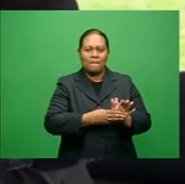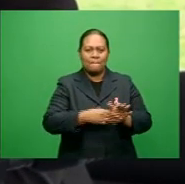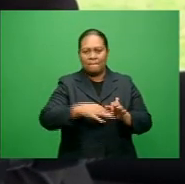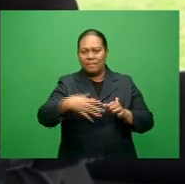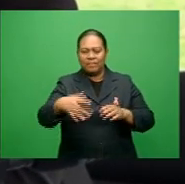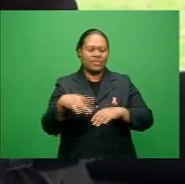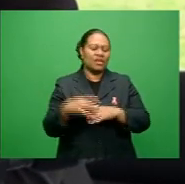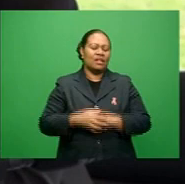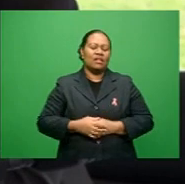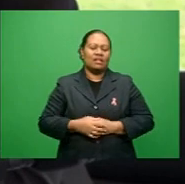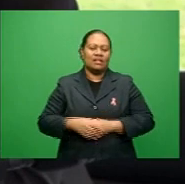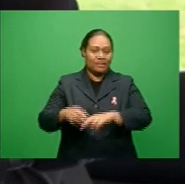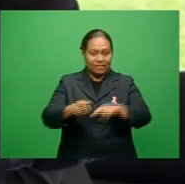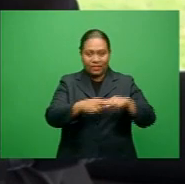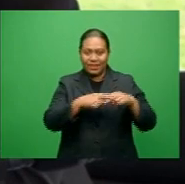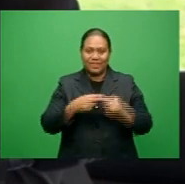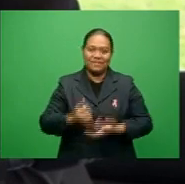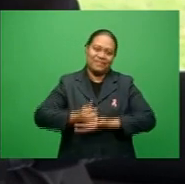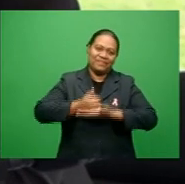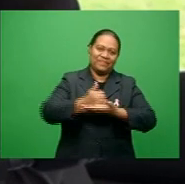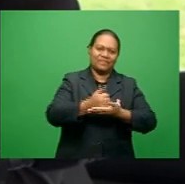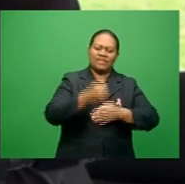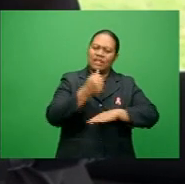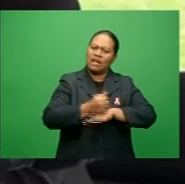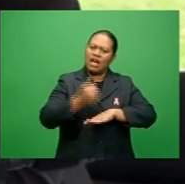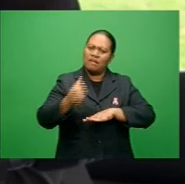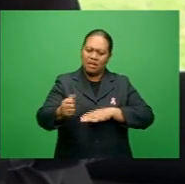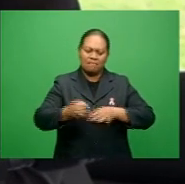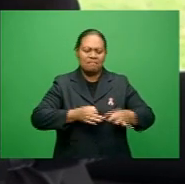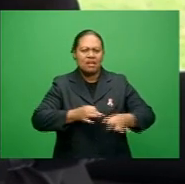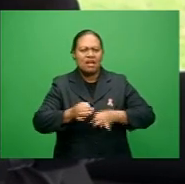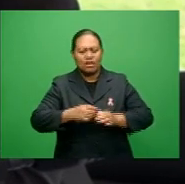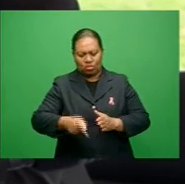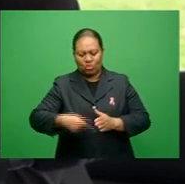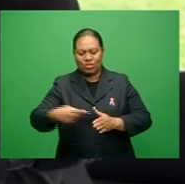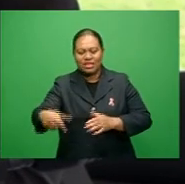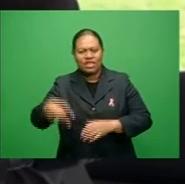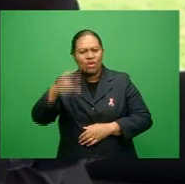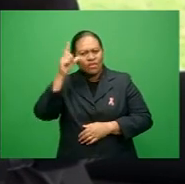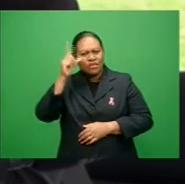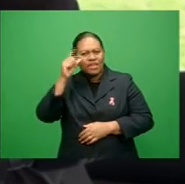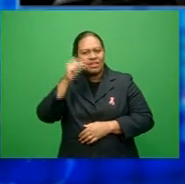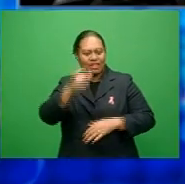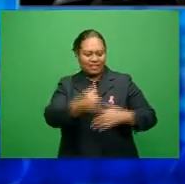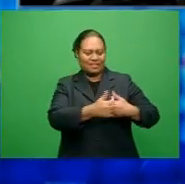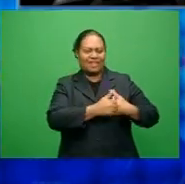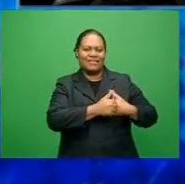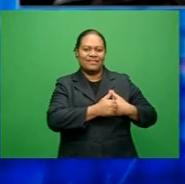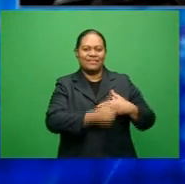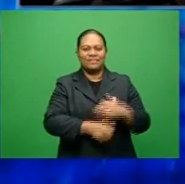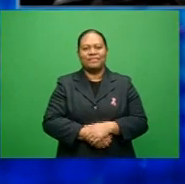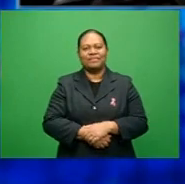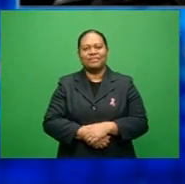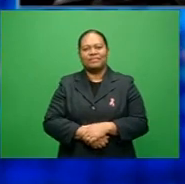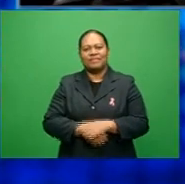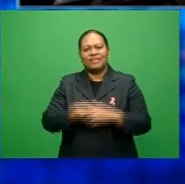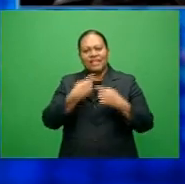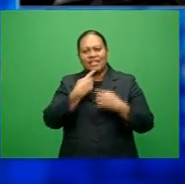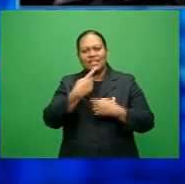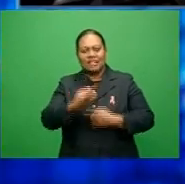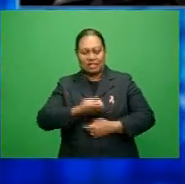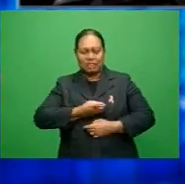actually supported various government initiatives to keep Fijians safe during the pandemic. Surging demand globally